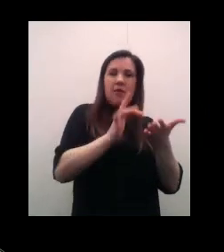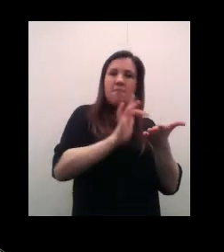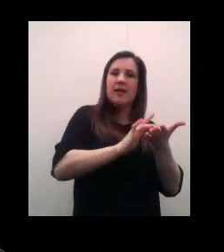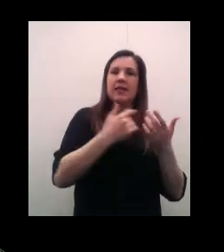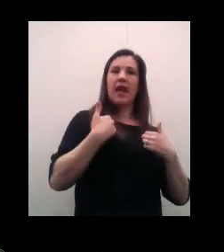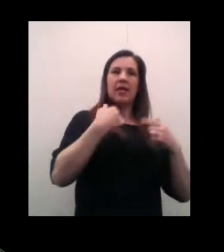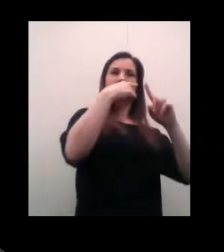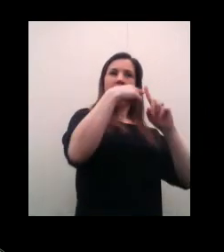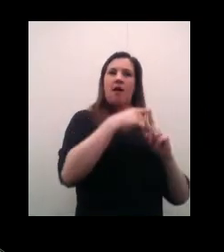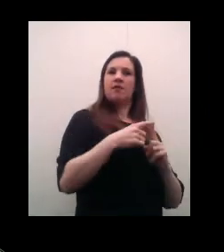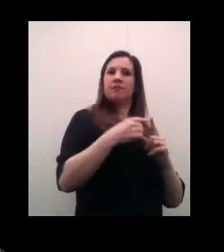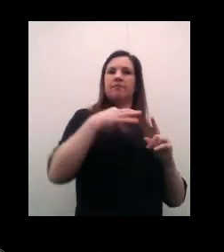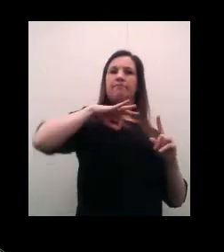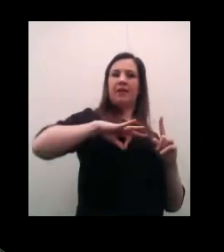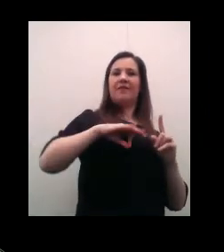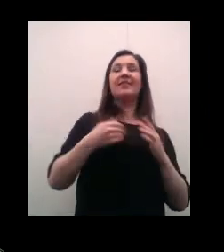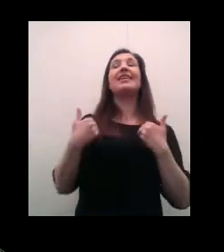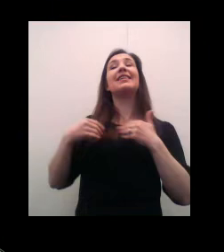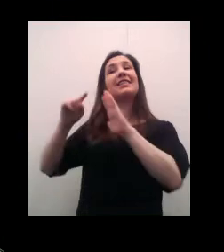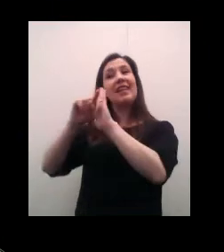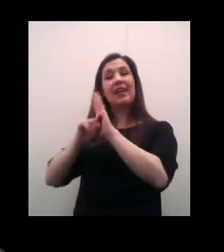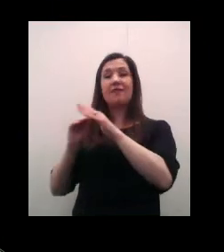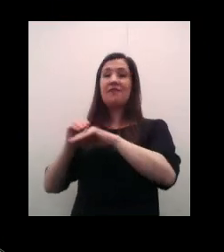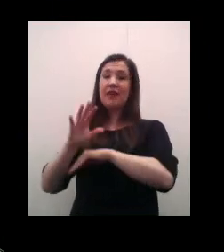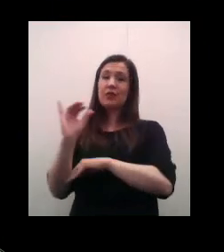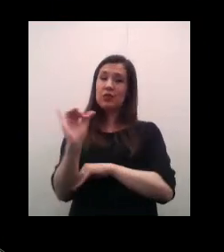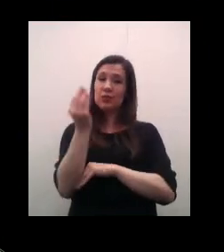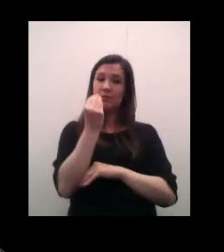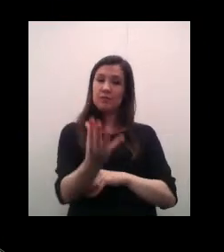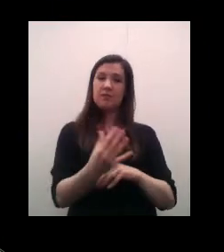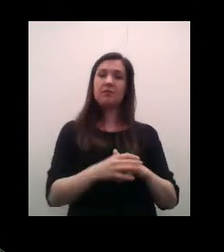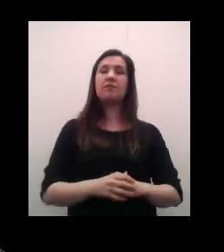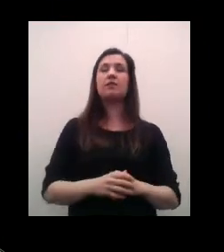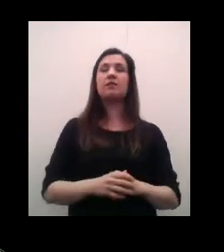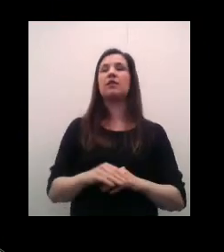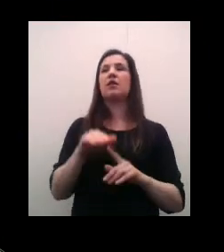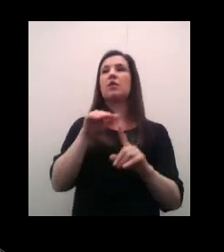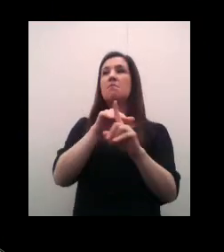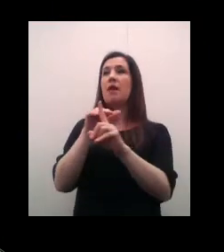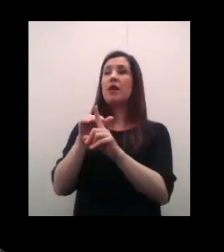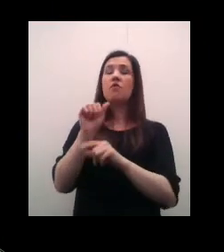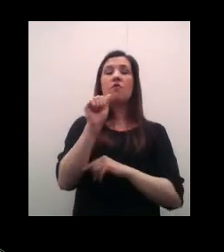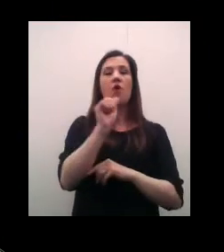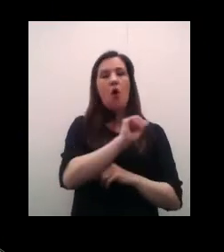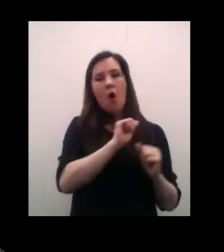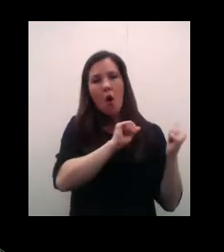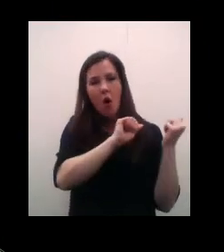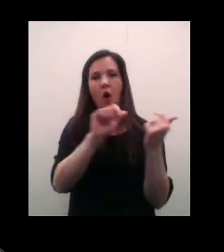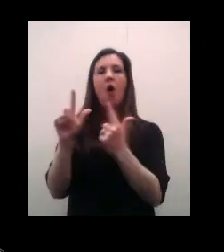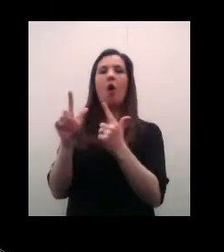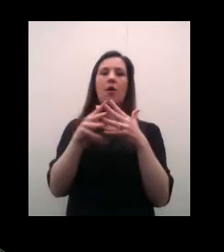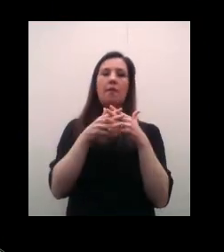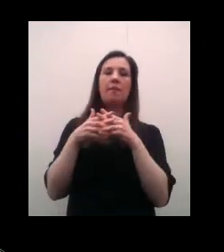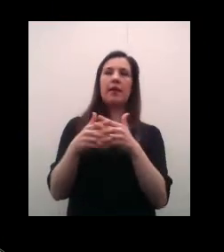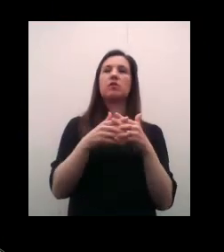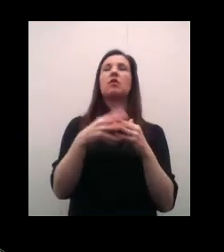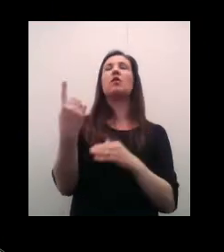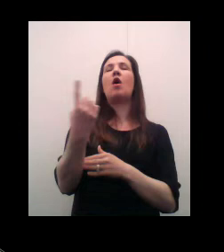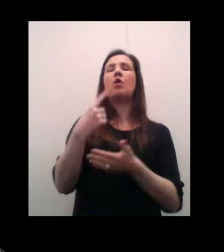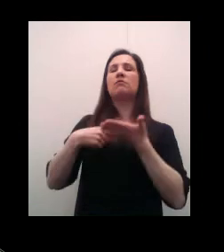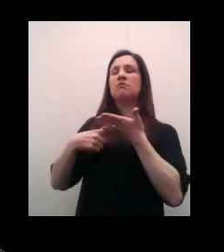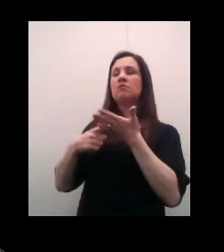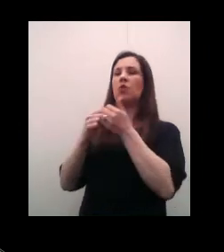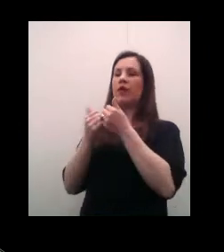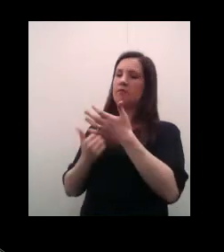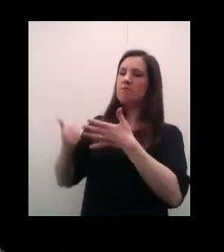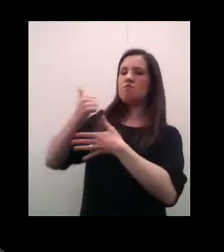So as our Surgeon General reminds us, that all Americans, please always talk to your healthcare